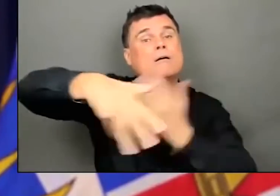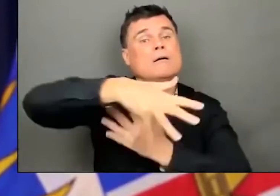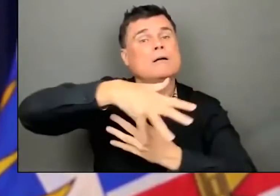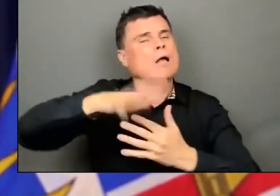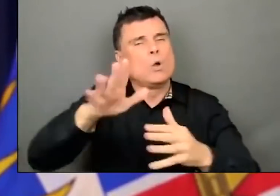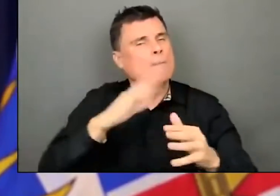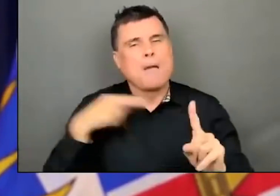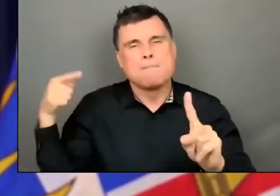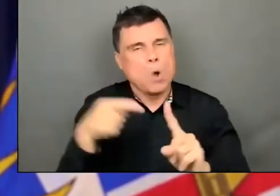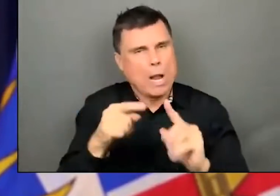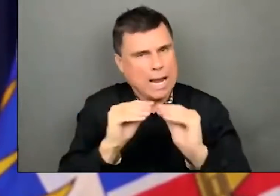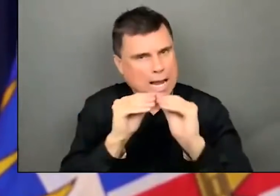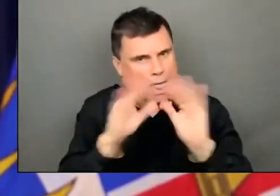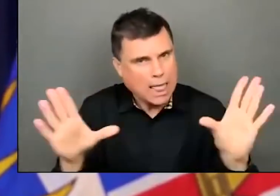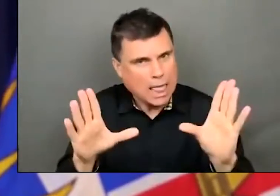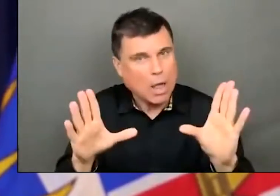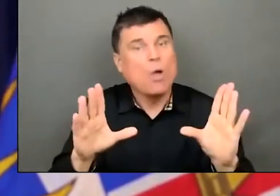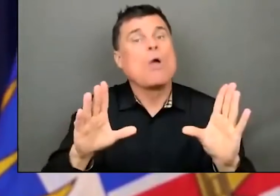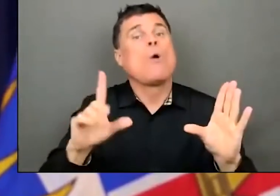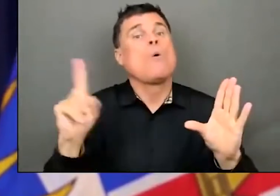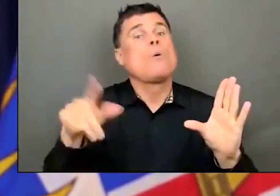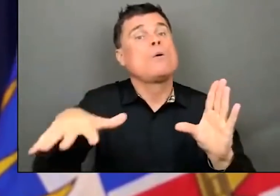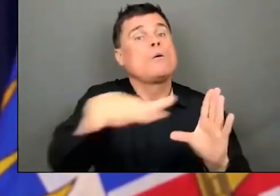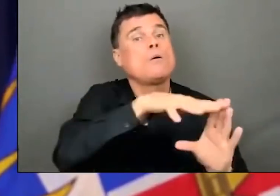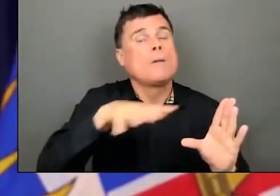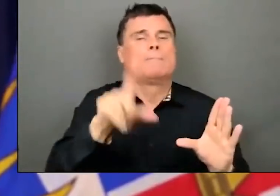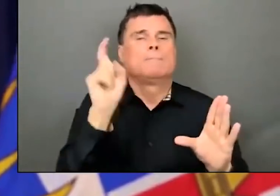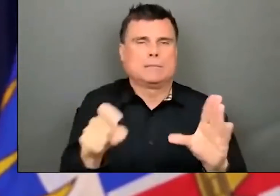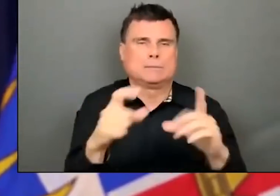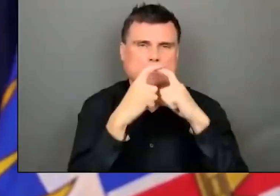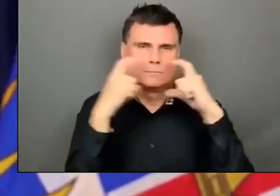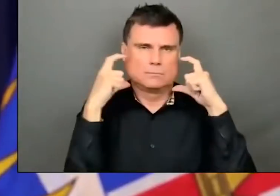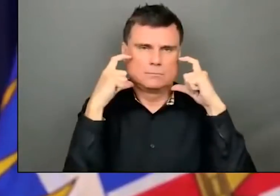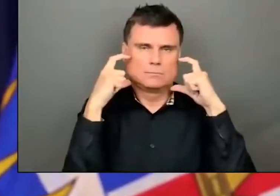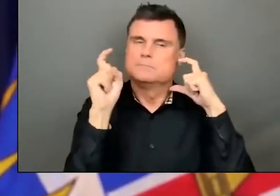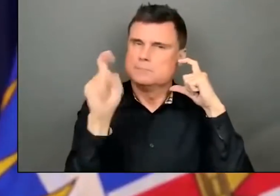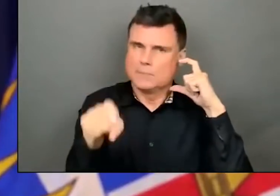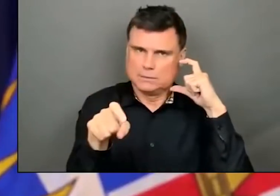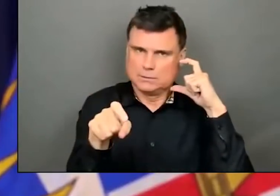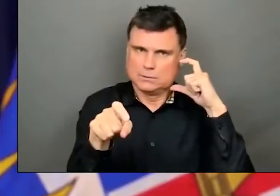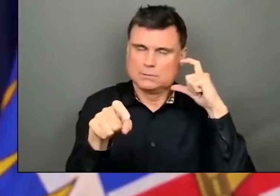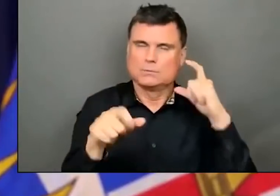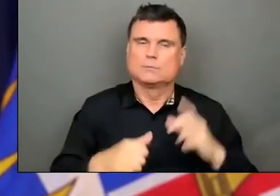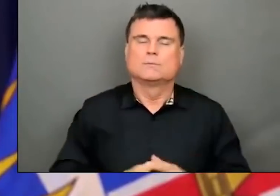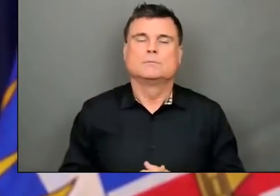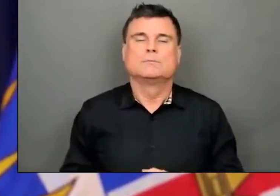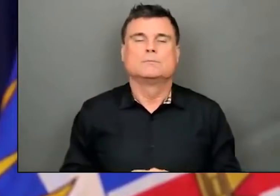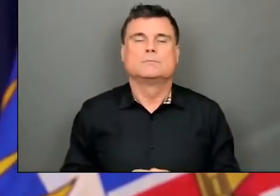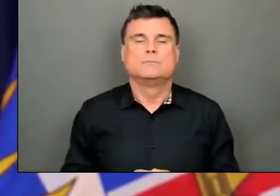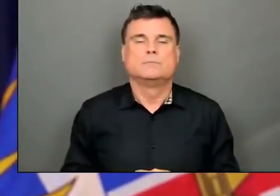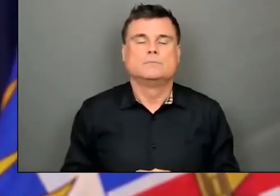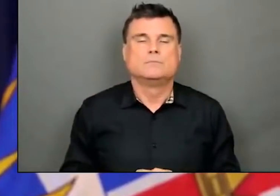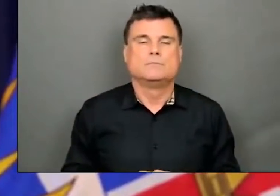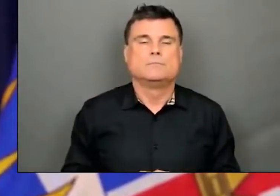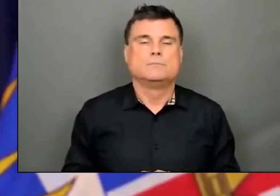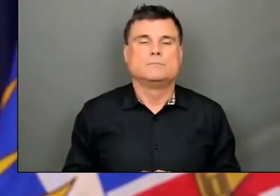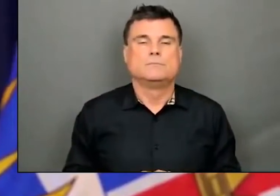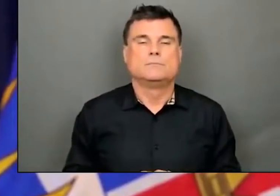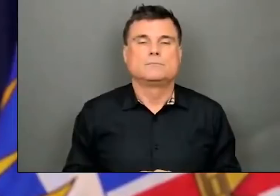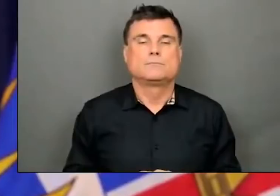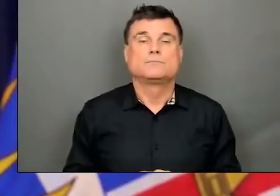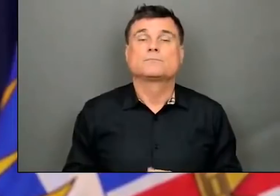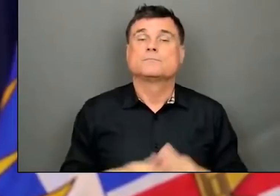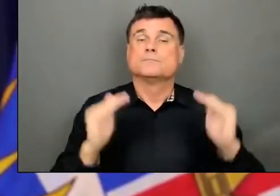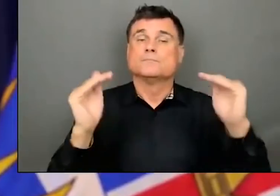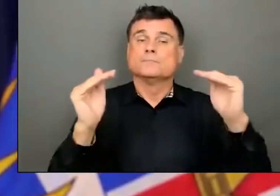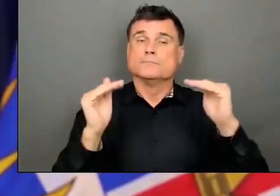this next phase of the pandemic. I also want to mention that while not under the order